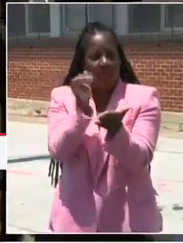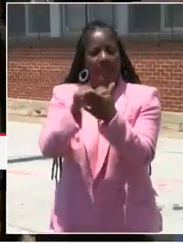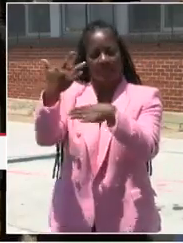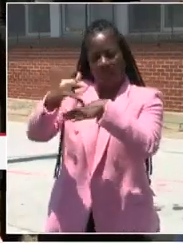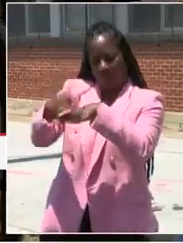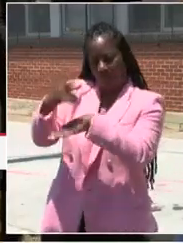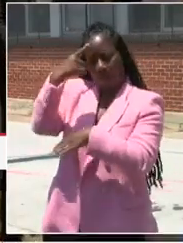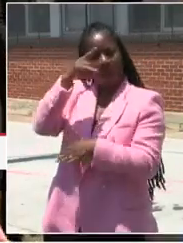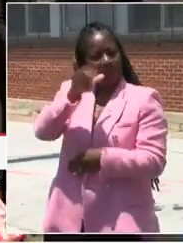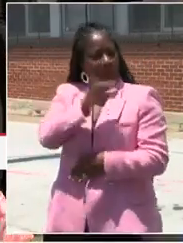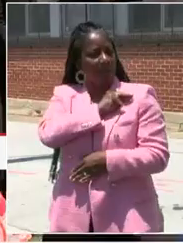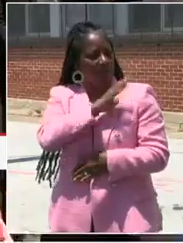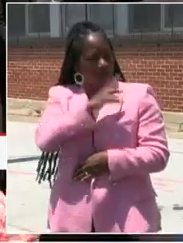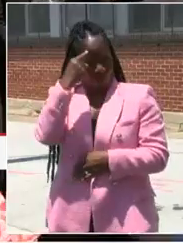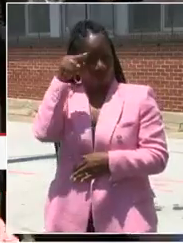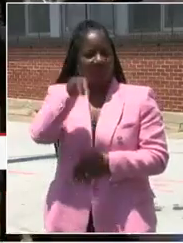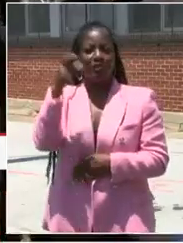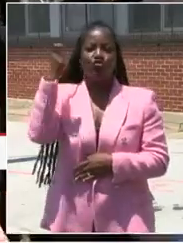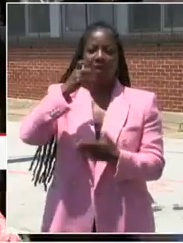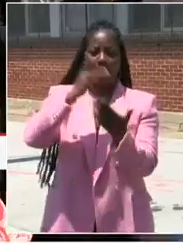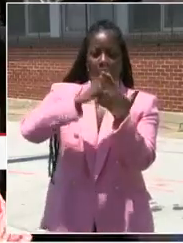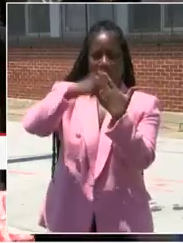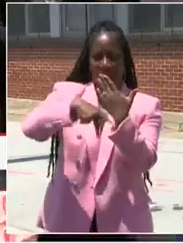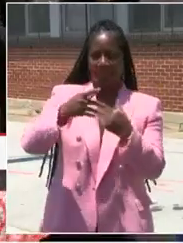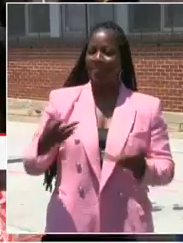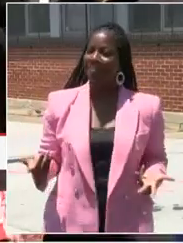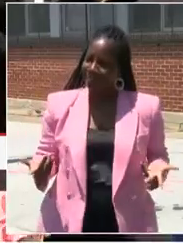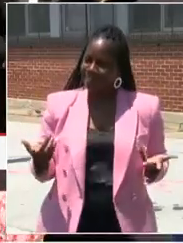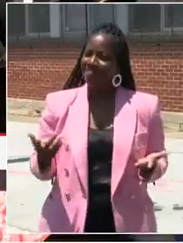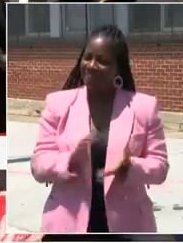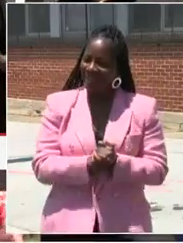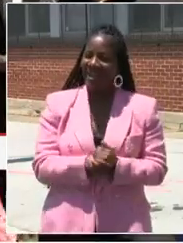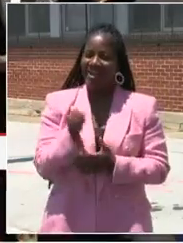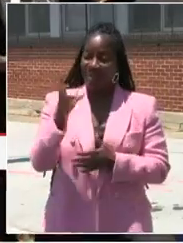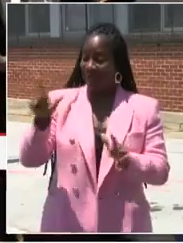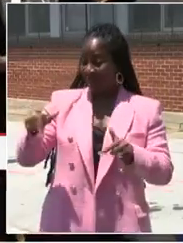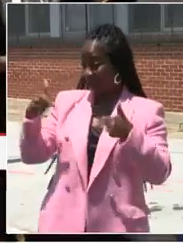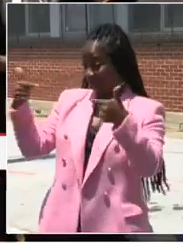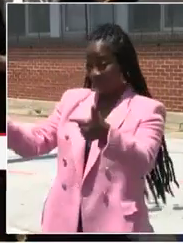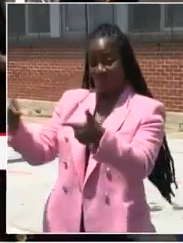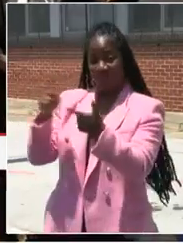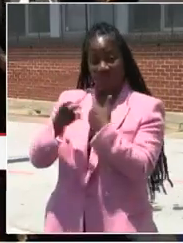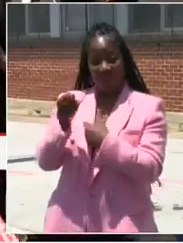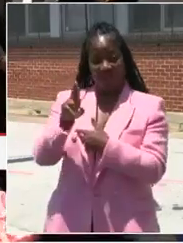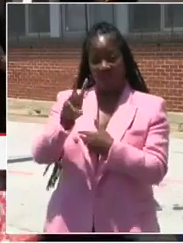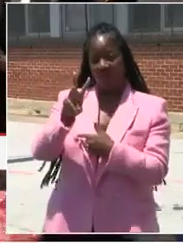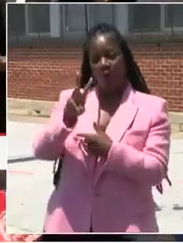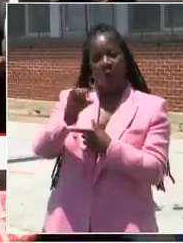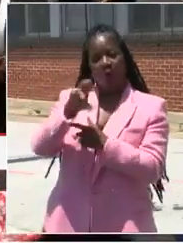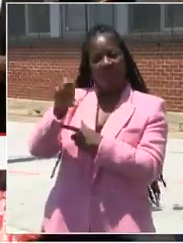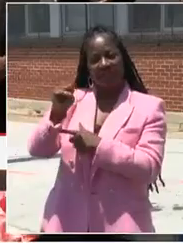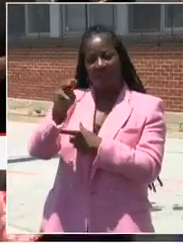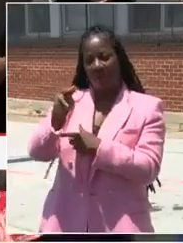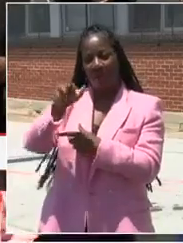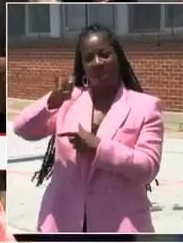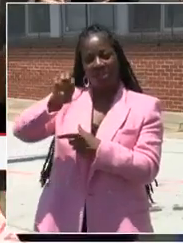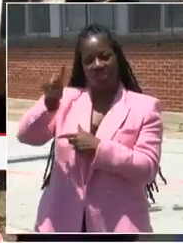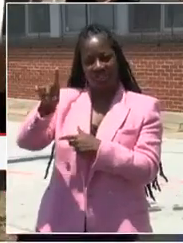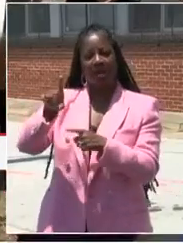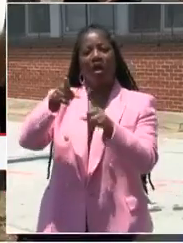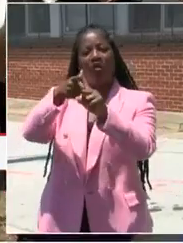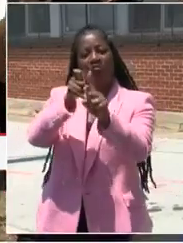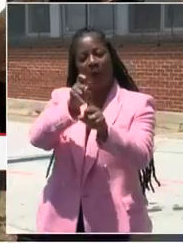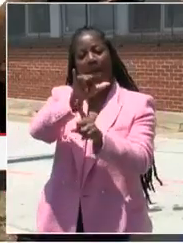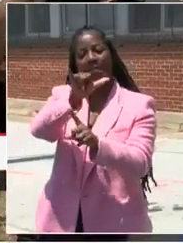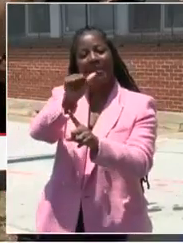available by Mayor Bowser for this grant program. So I'm going to turn it over to Dr. Waris Majid from Yay Me, who has